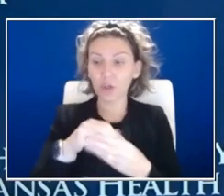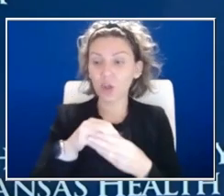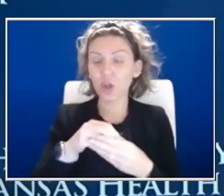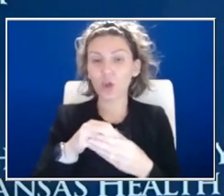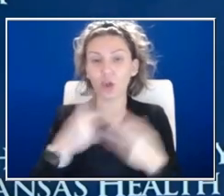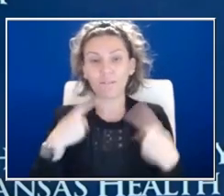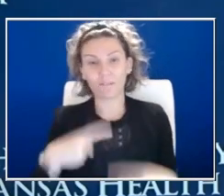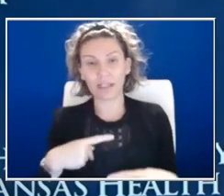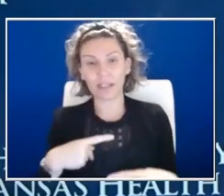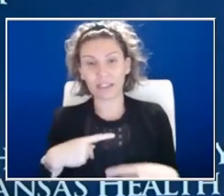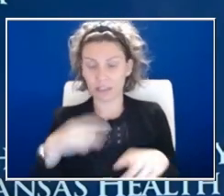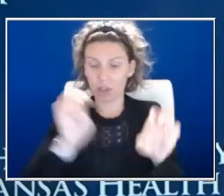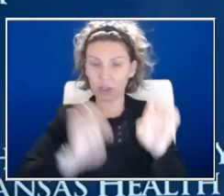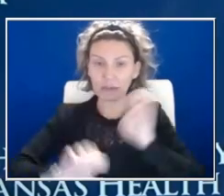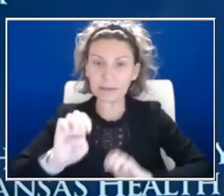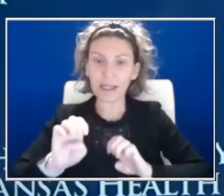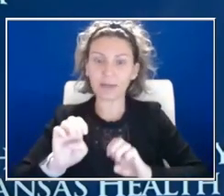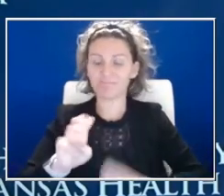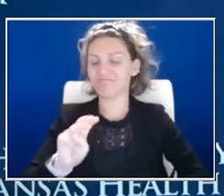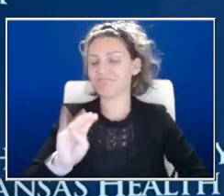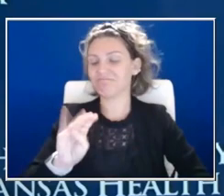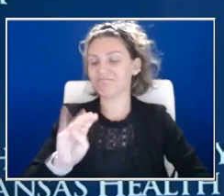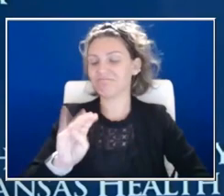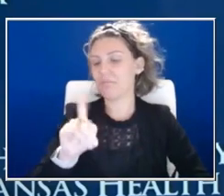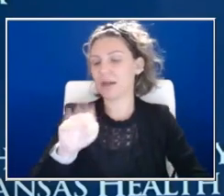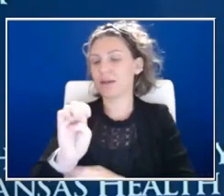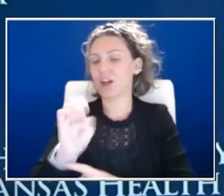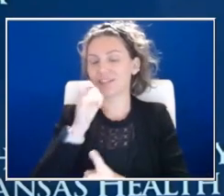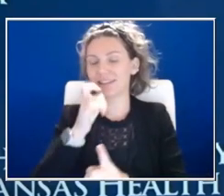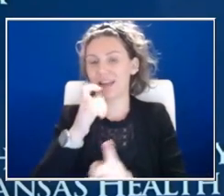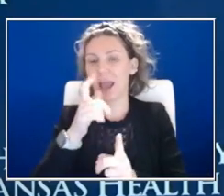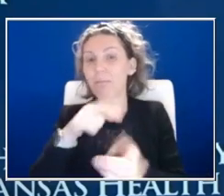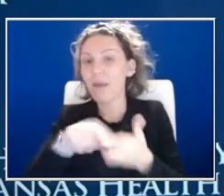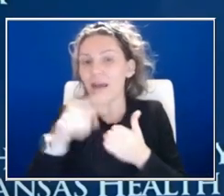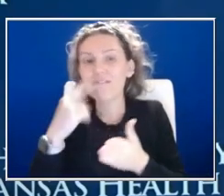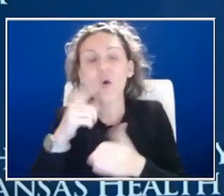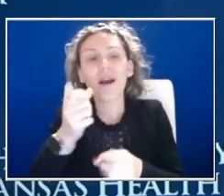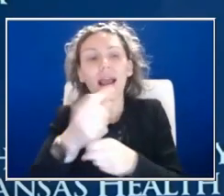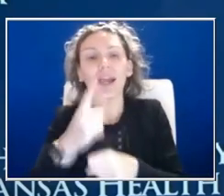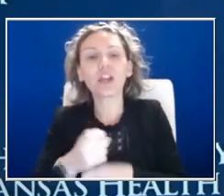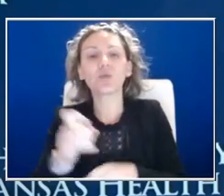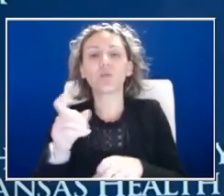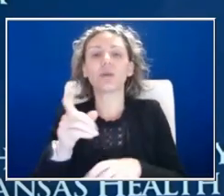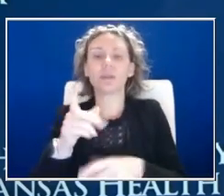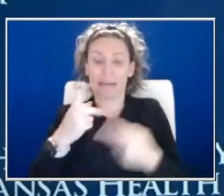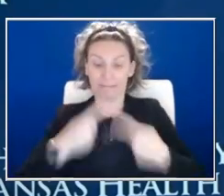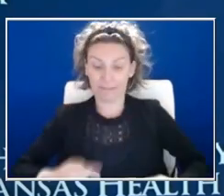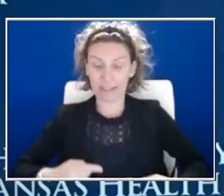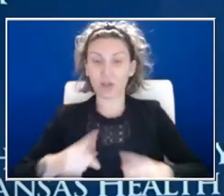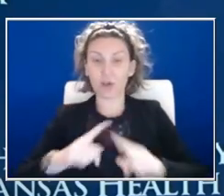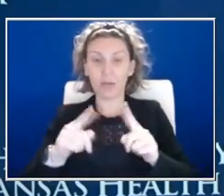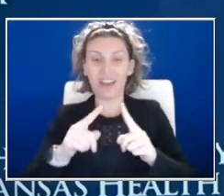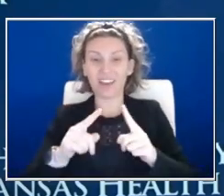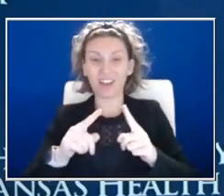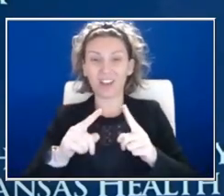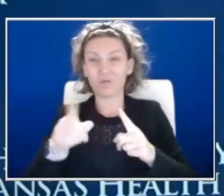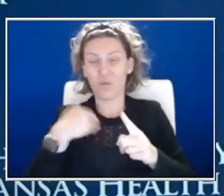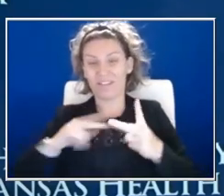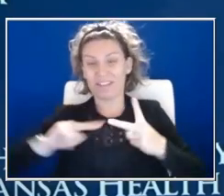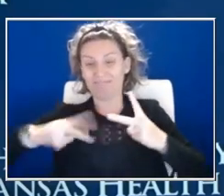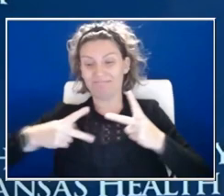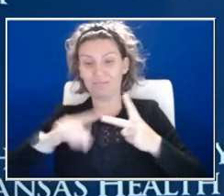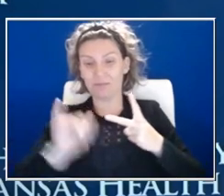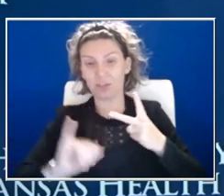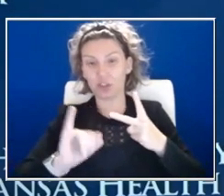Medicare doesn't pay for an annual physical. Mm-hmm. Now, if you have a commercial supplement to your insurance, they will. Most providers